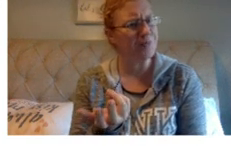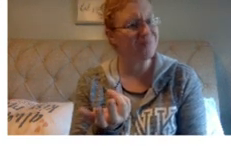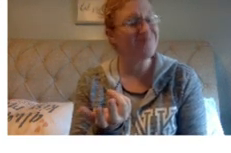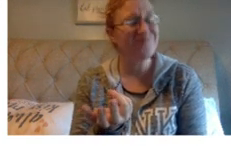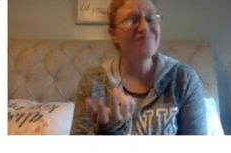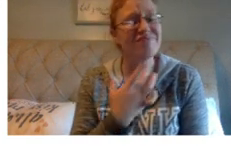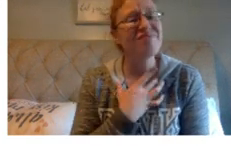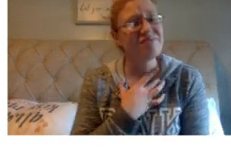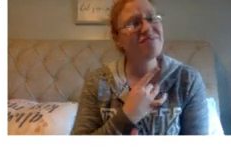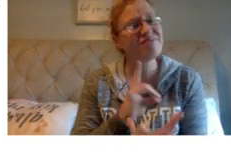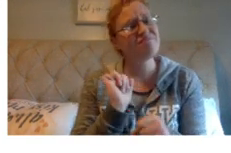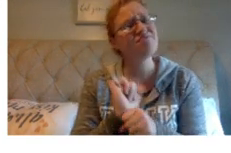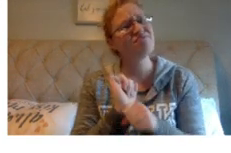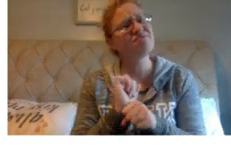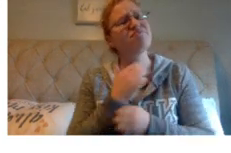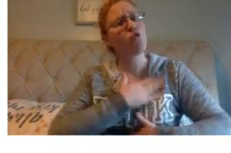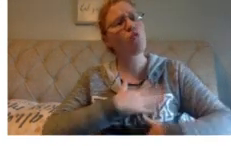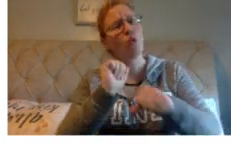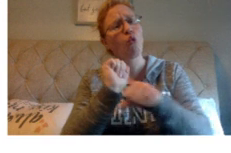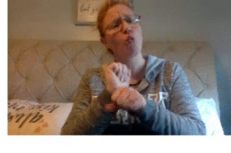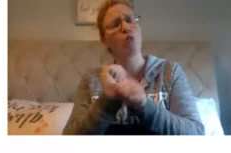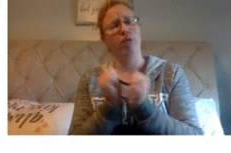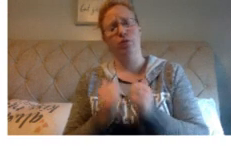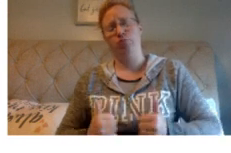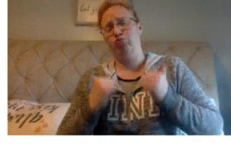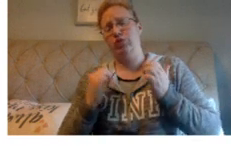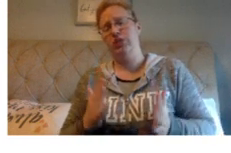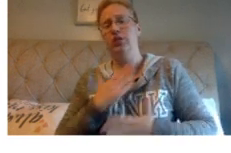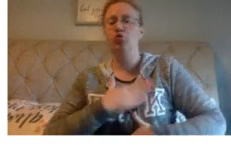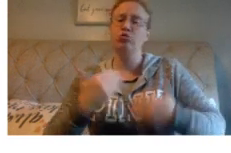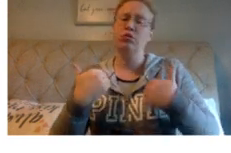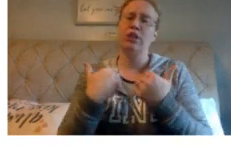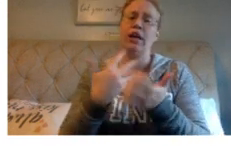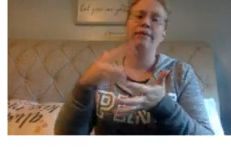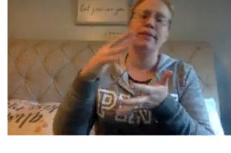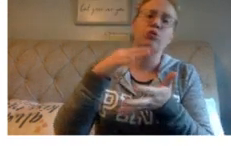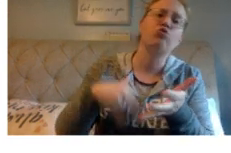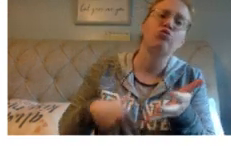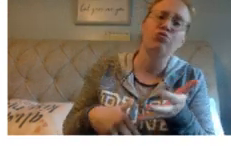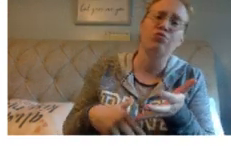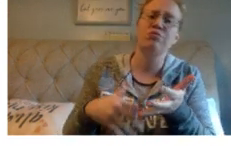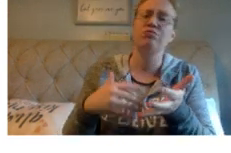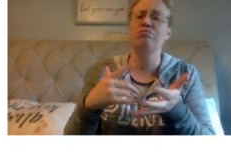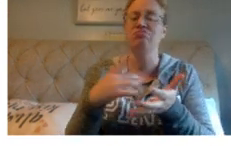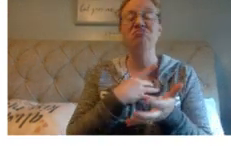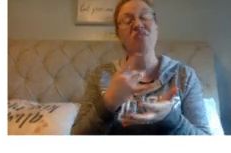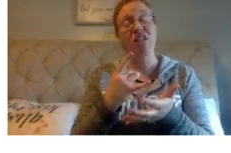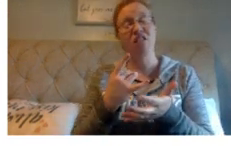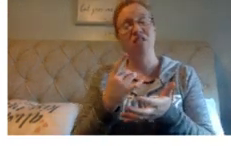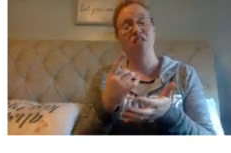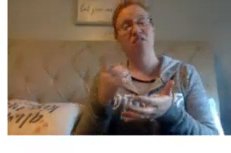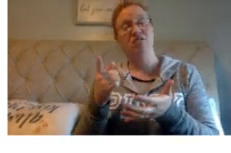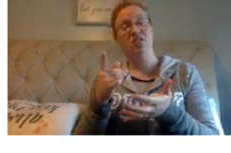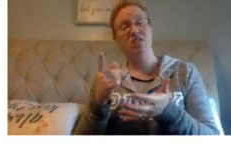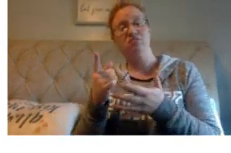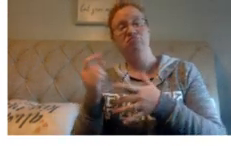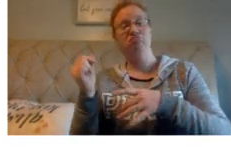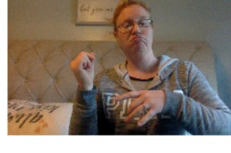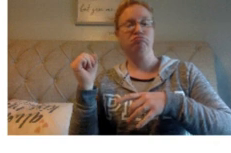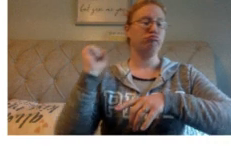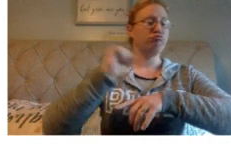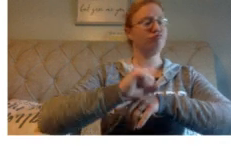Because she likes it. Yeah, she enjoys working with the residents. She enjoys having a schedule. And she likes that she overcame playing